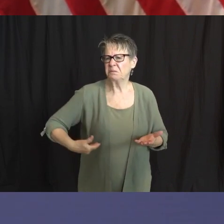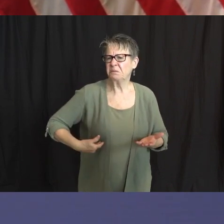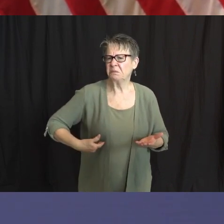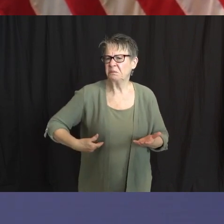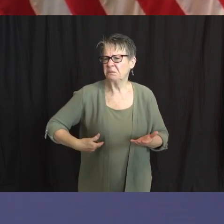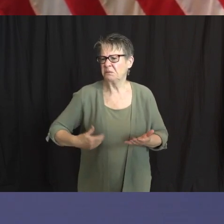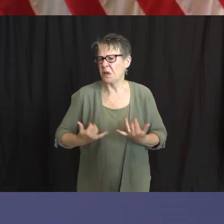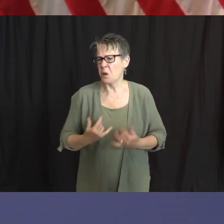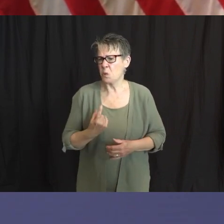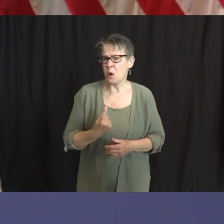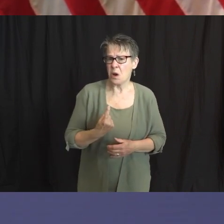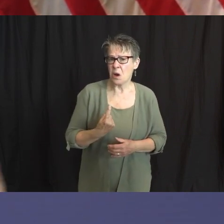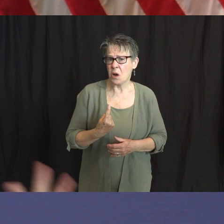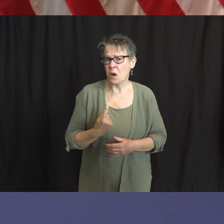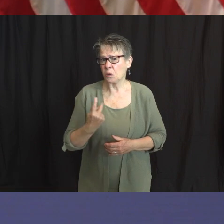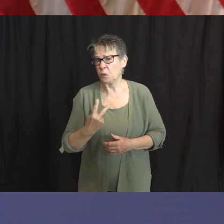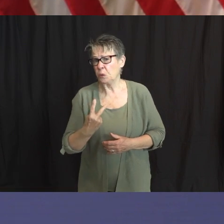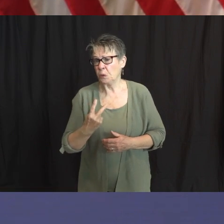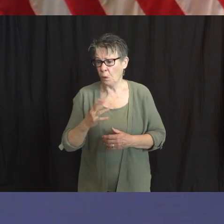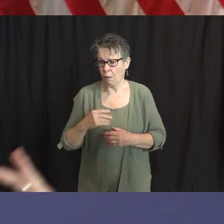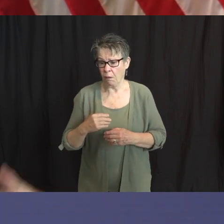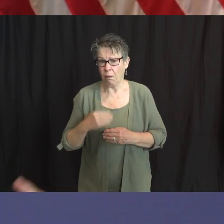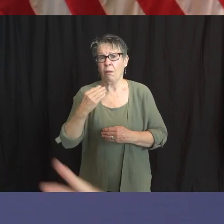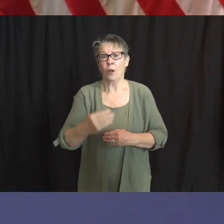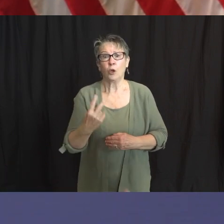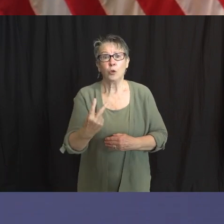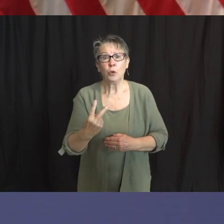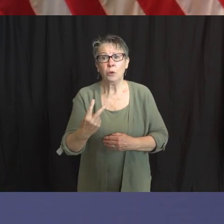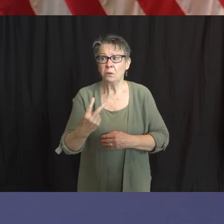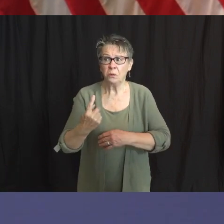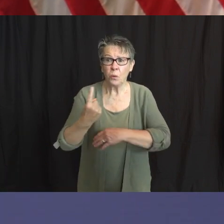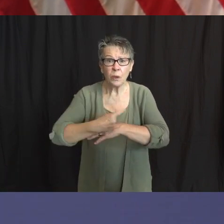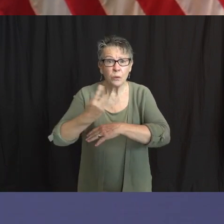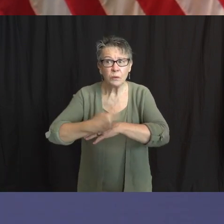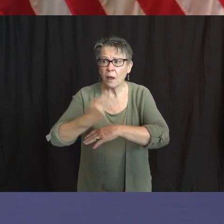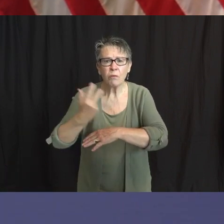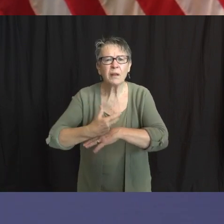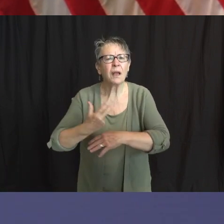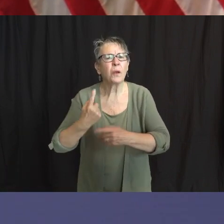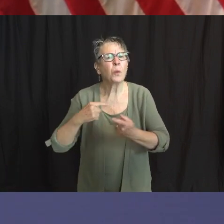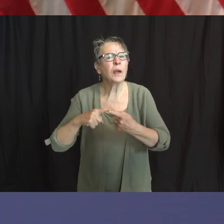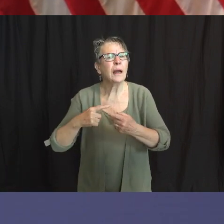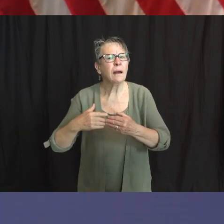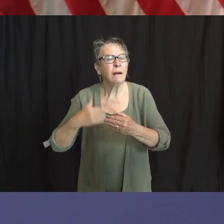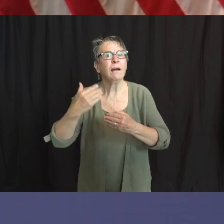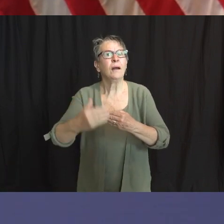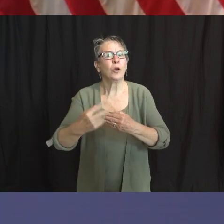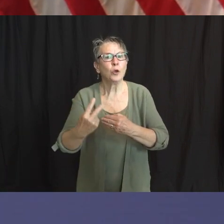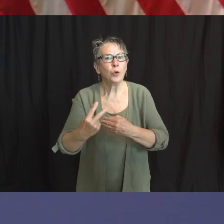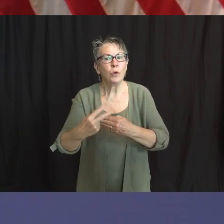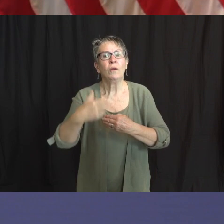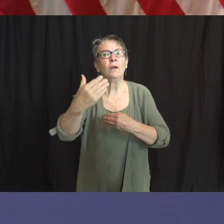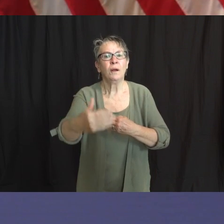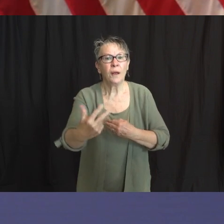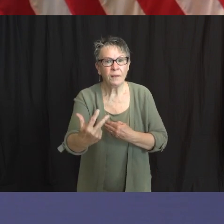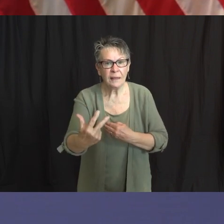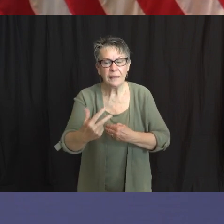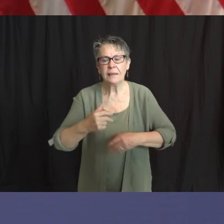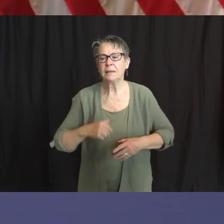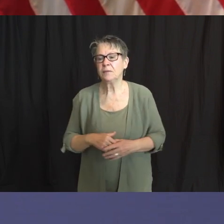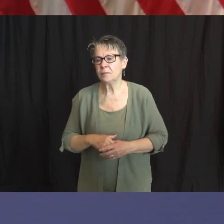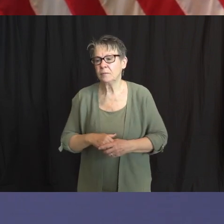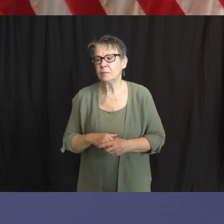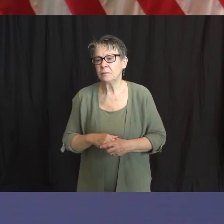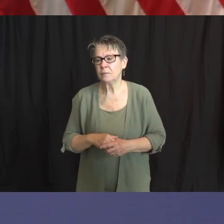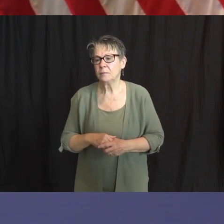2 months? Stage 2 to 3, yep. 2 months? And last one for the Commissioner, any reaction to State Senator Steve Sweeney's